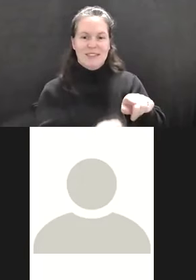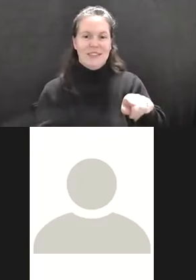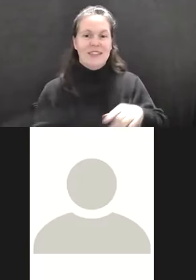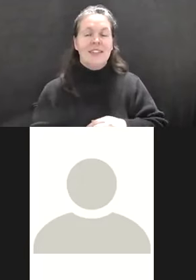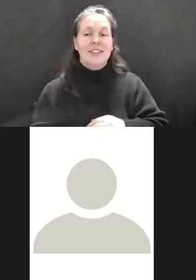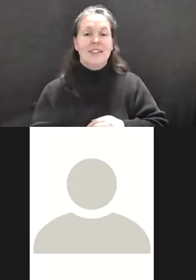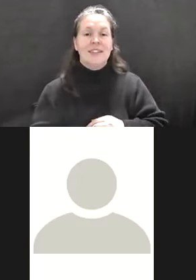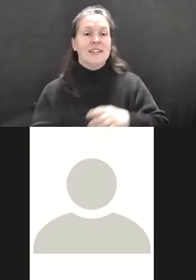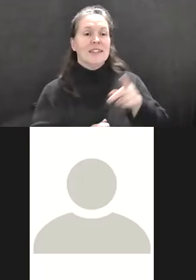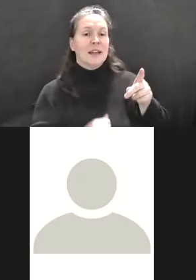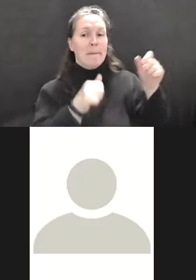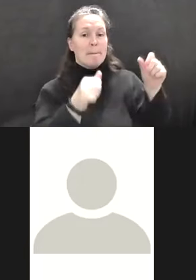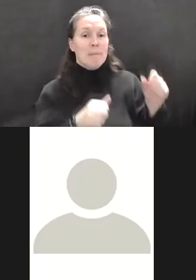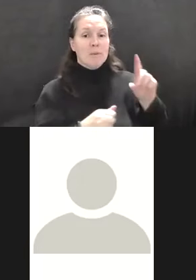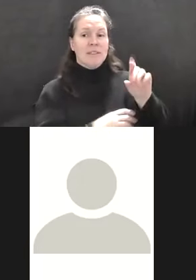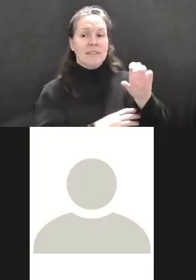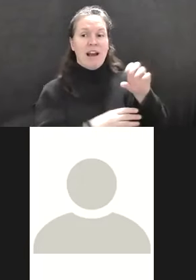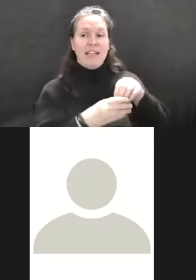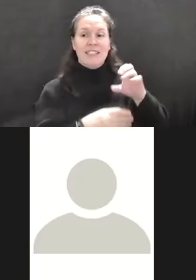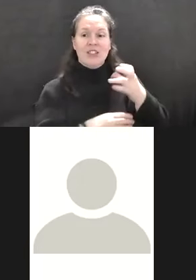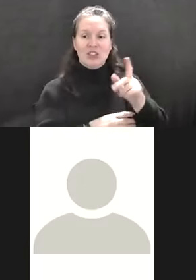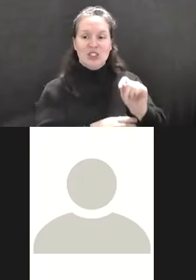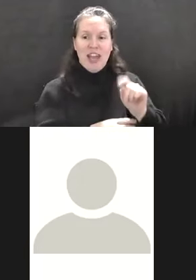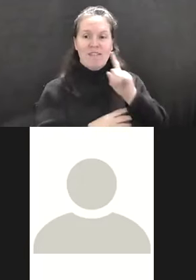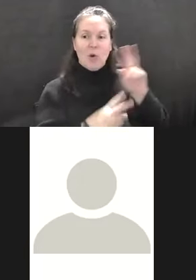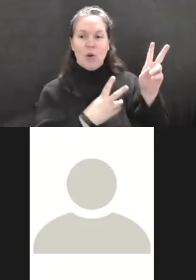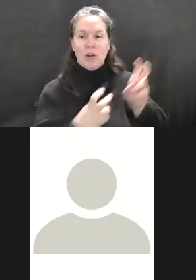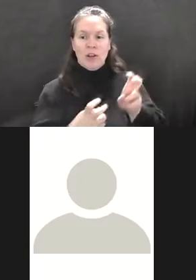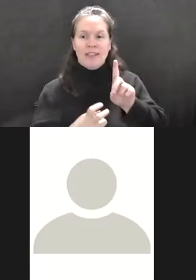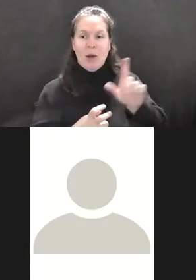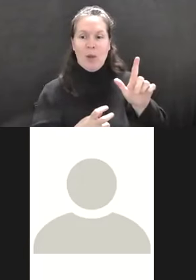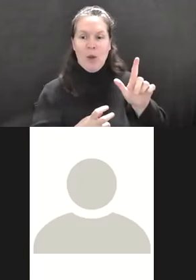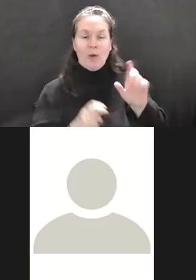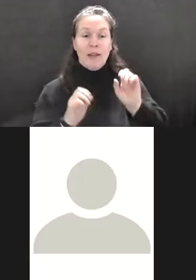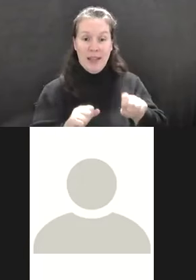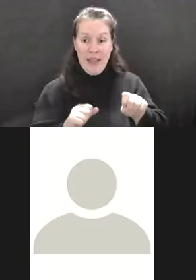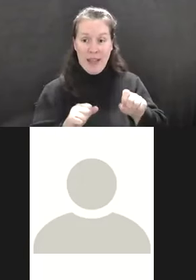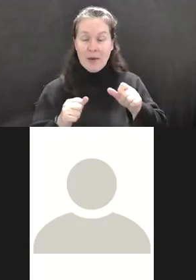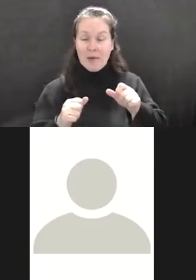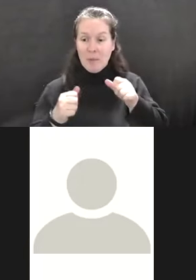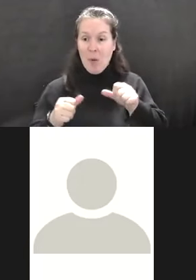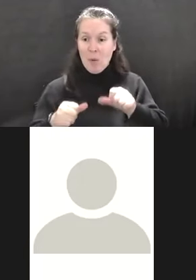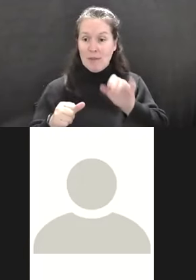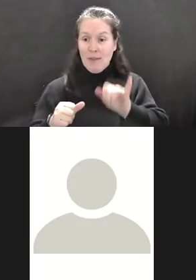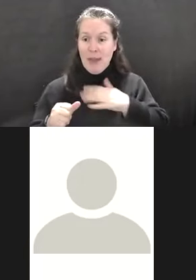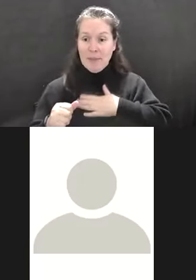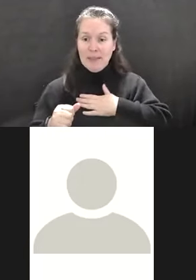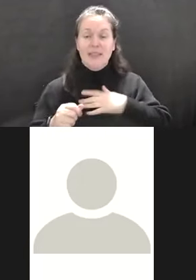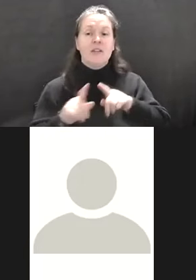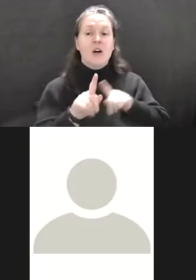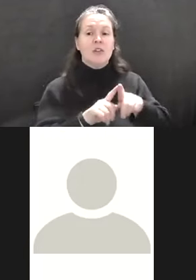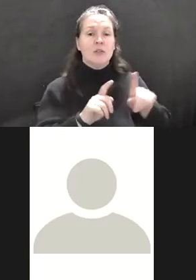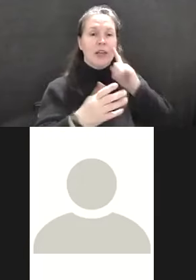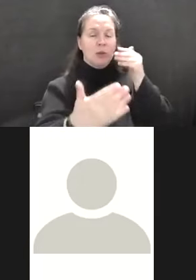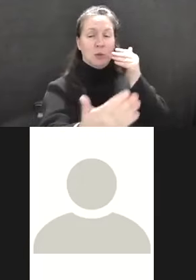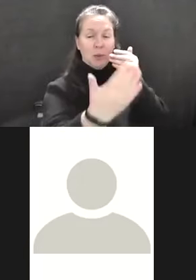the doc in the chat for download is what we're being asked. And someone else asked, can you zoom in